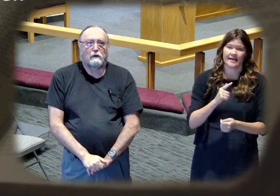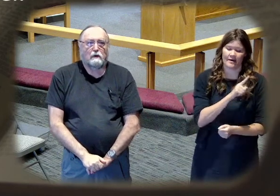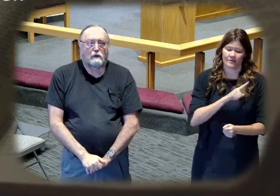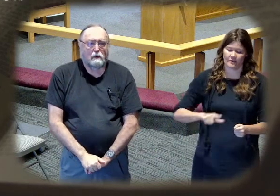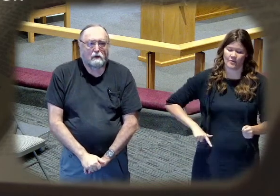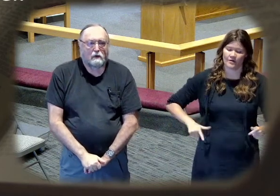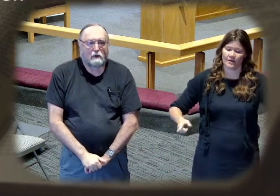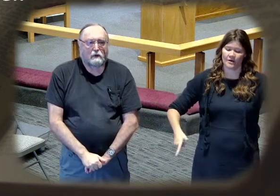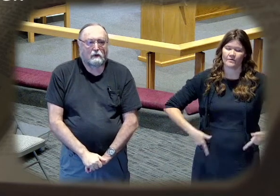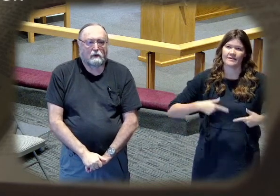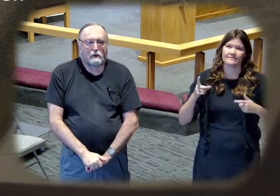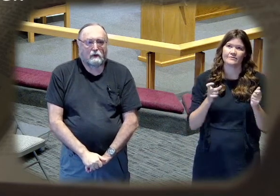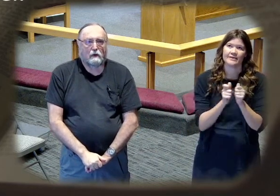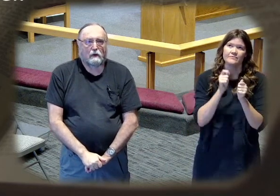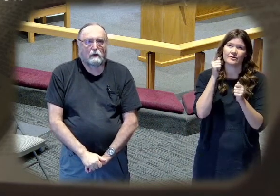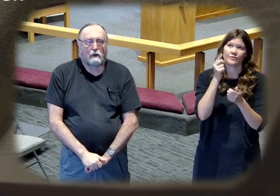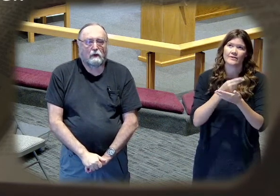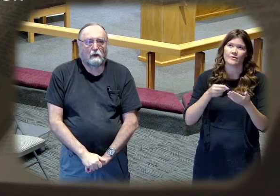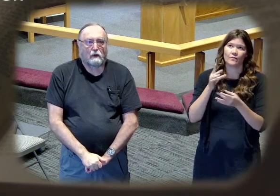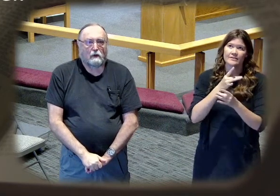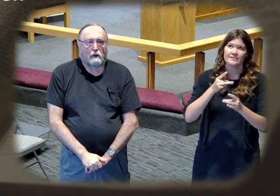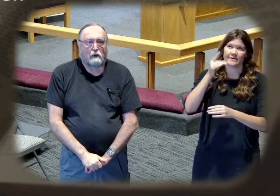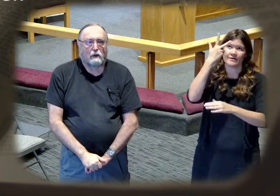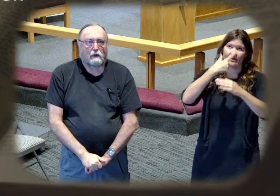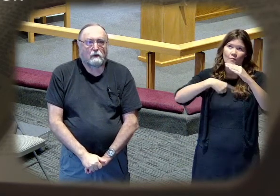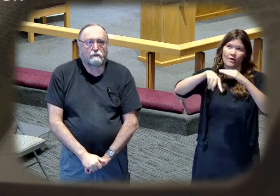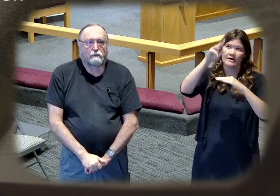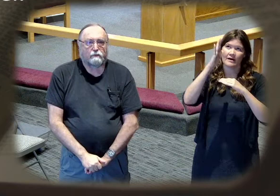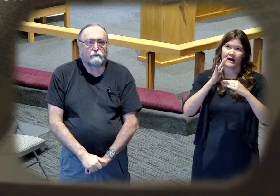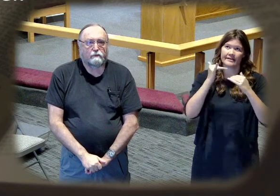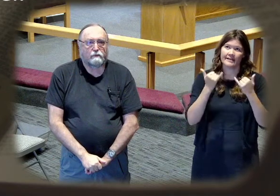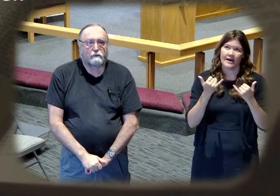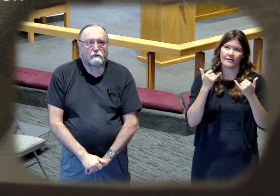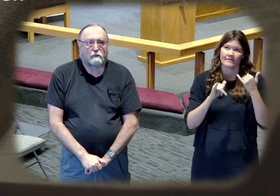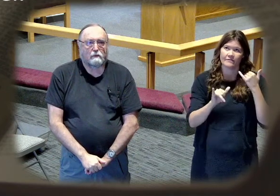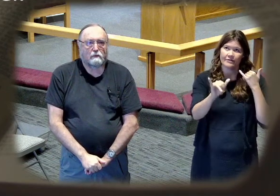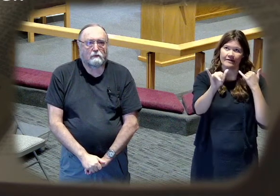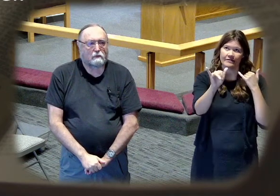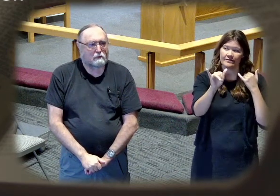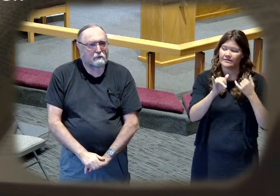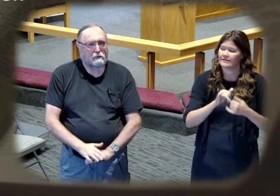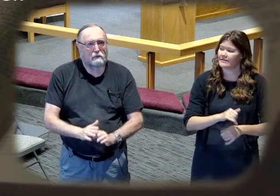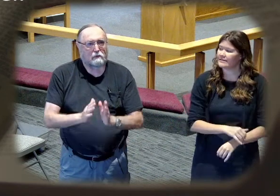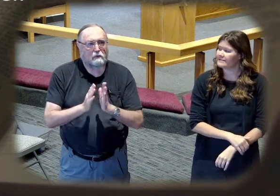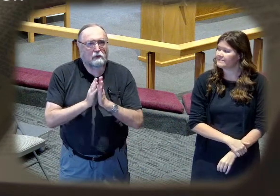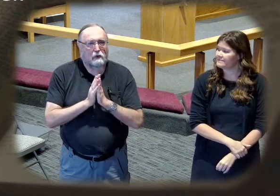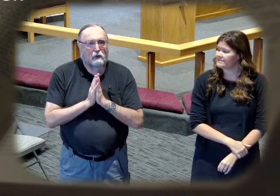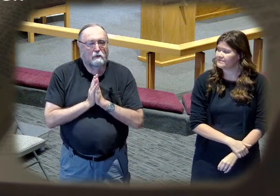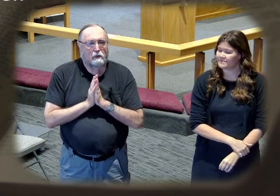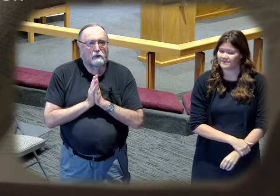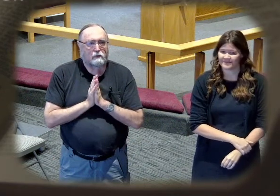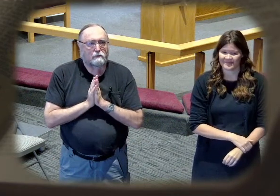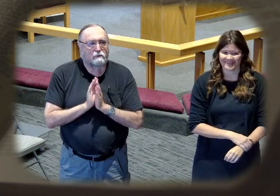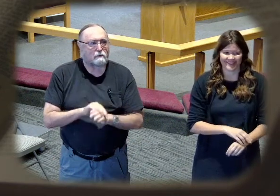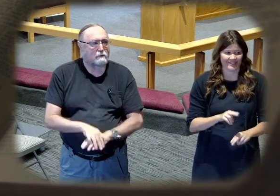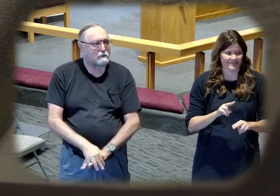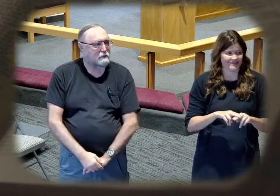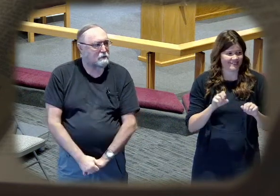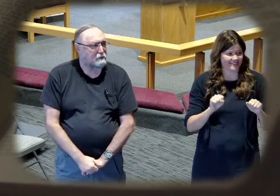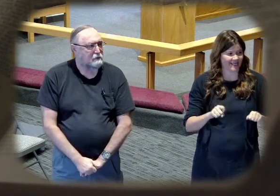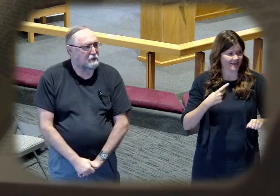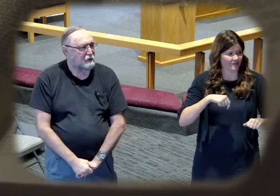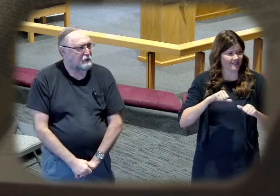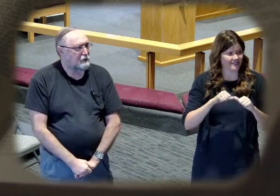with you in the Holy Spirit, one God, now and forever. Amen. The congregation, please be seated.